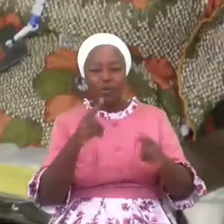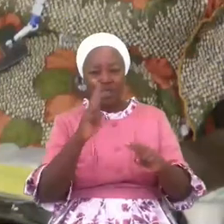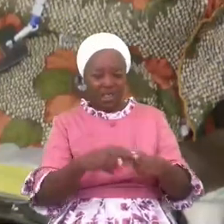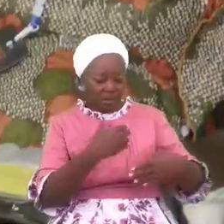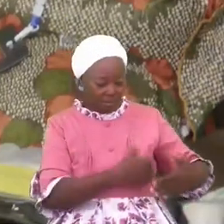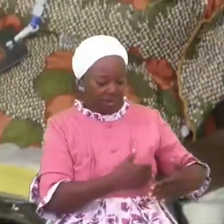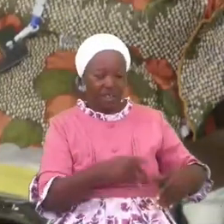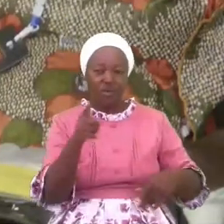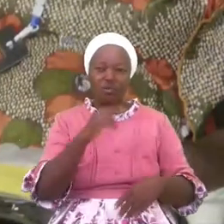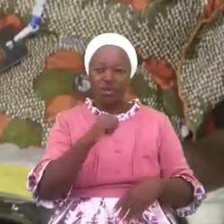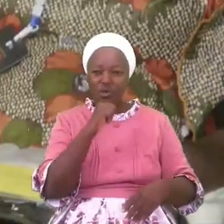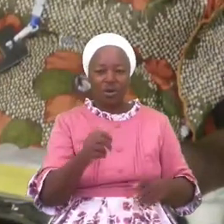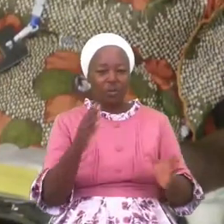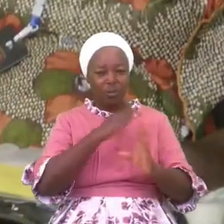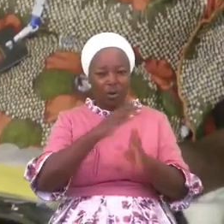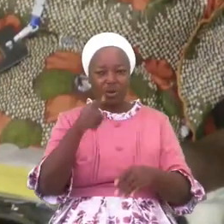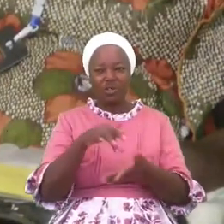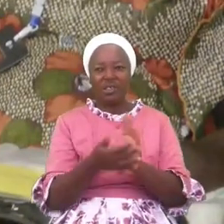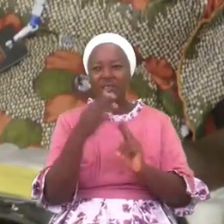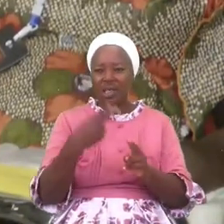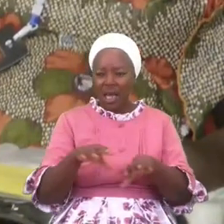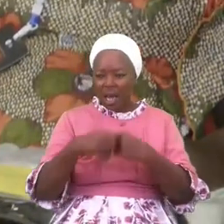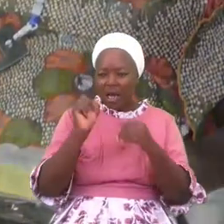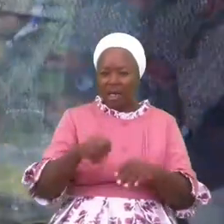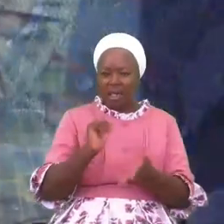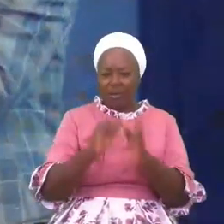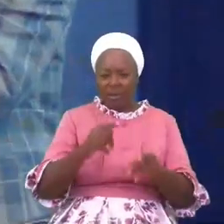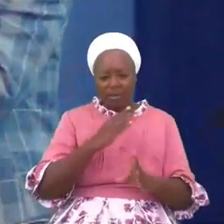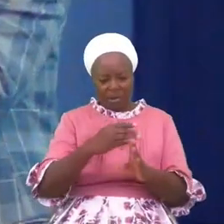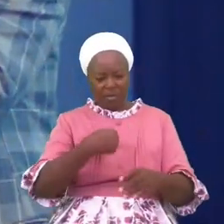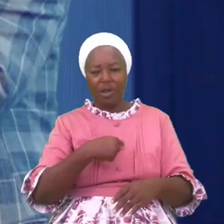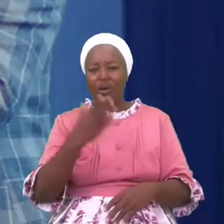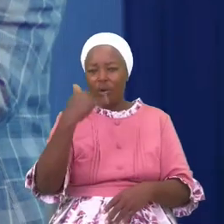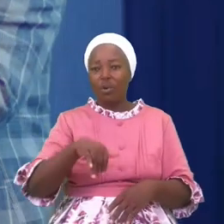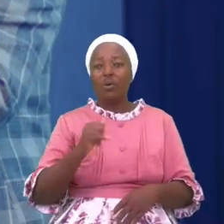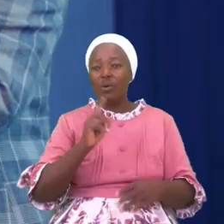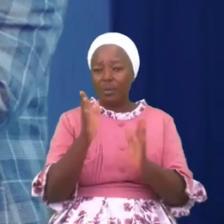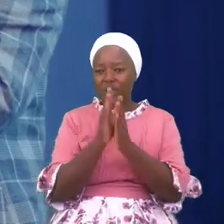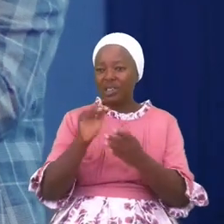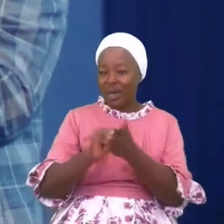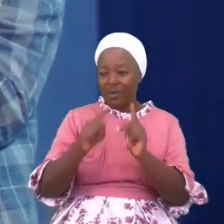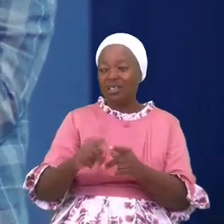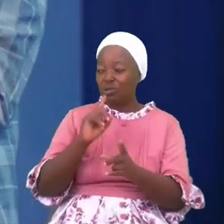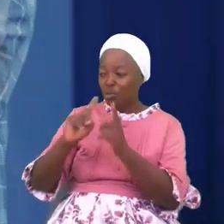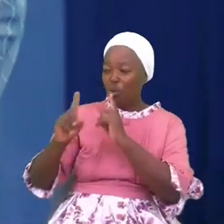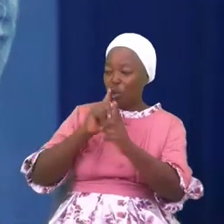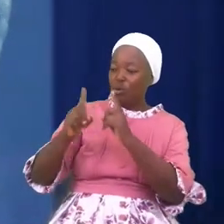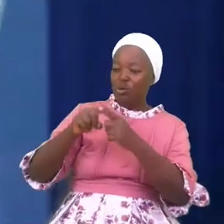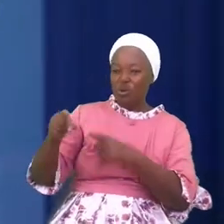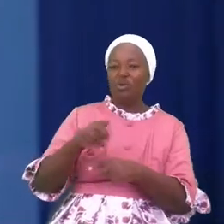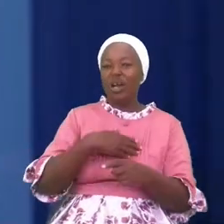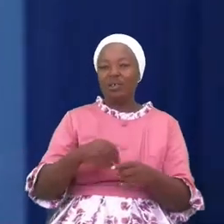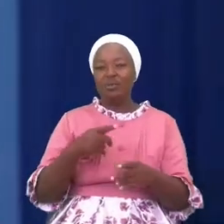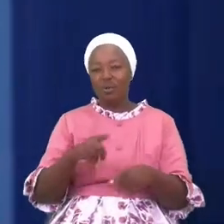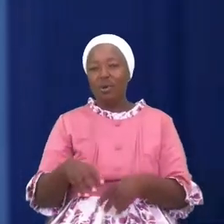me? While we're praying, he's talking to you. While we're praying, he's checking on his phone. He's looking for email.